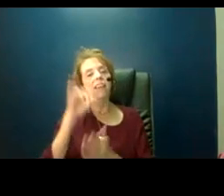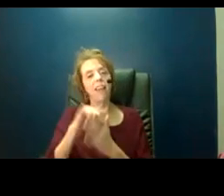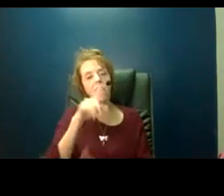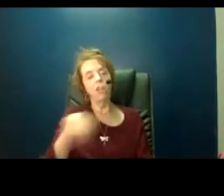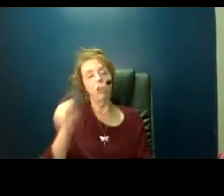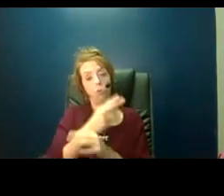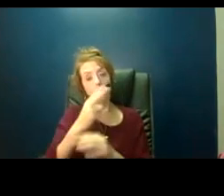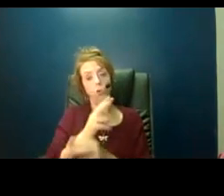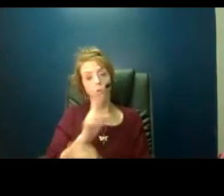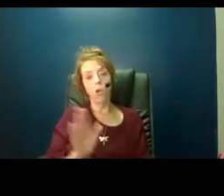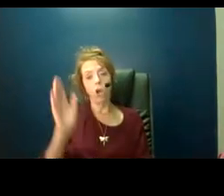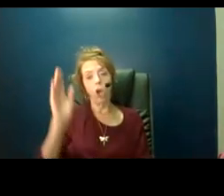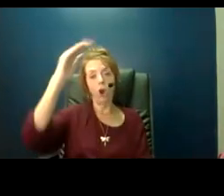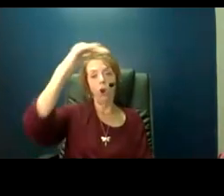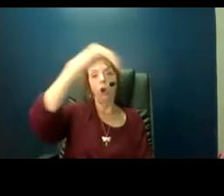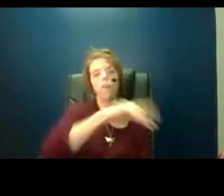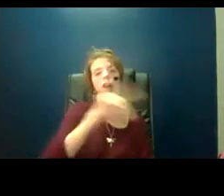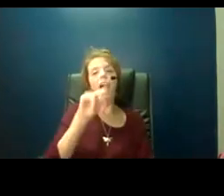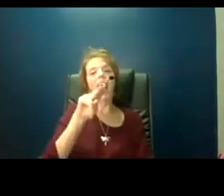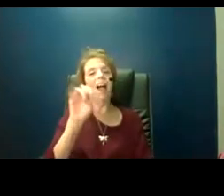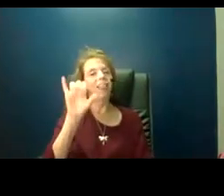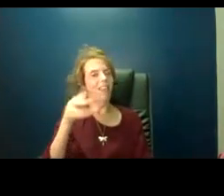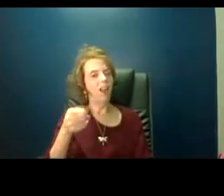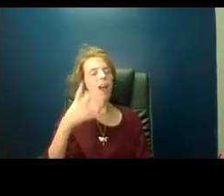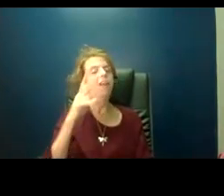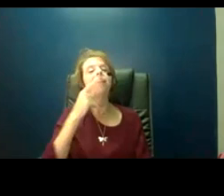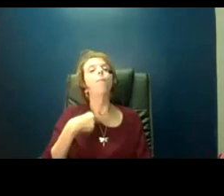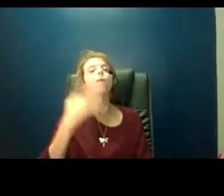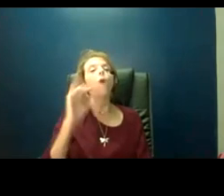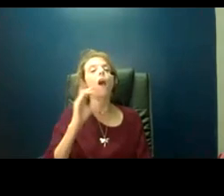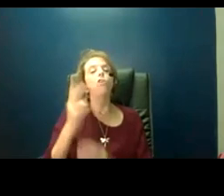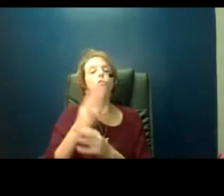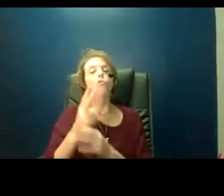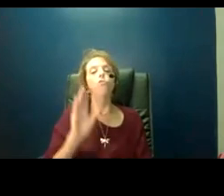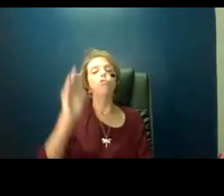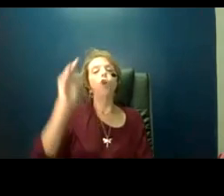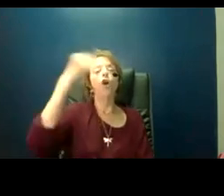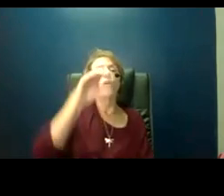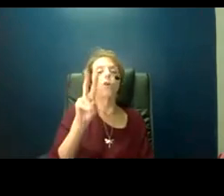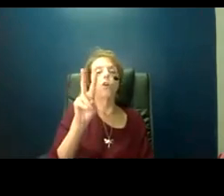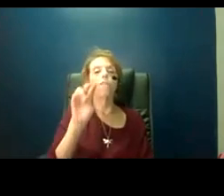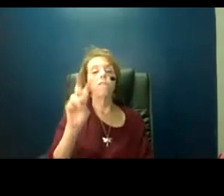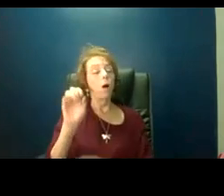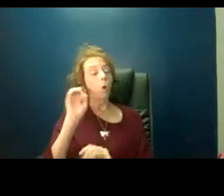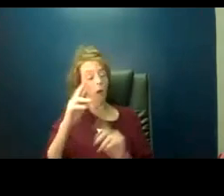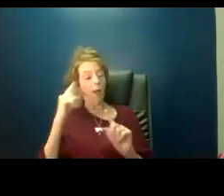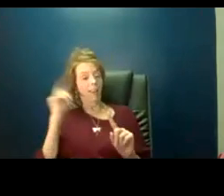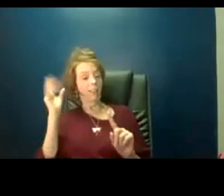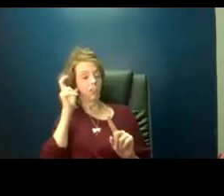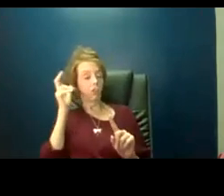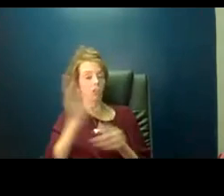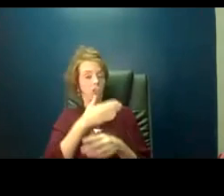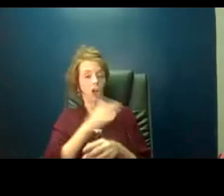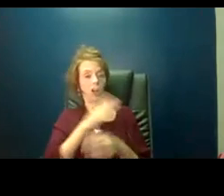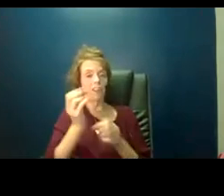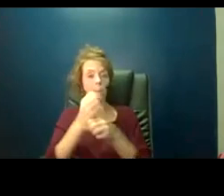used a curved line there. Tell me about that choice. Or in listening to the song that you created about the states